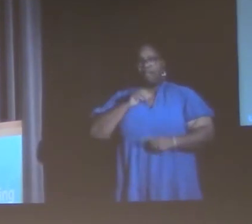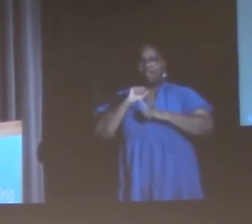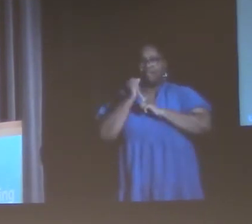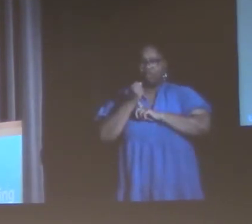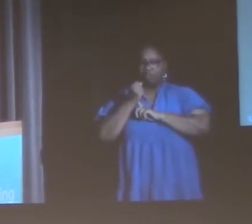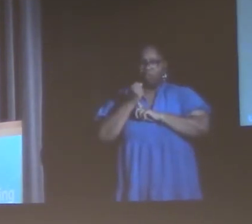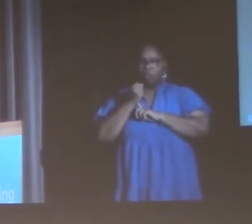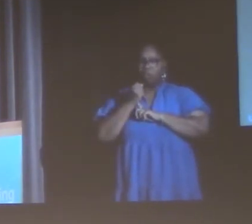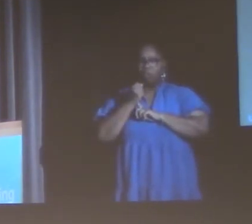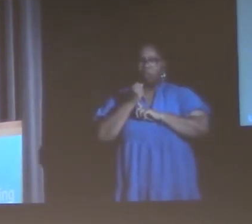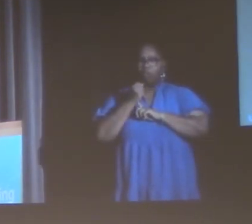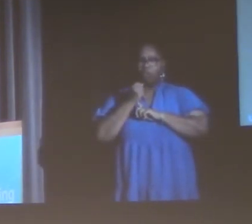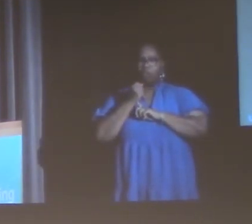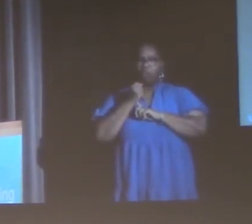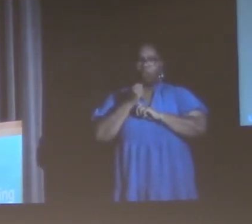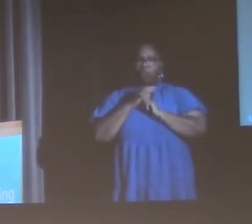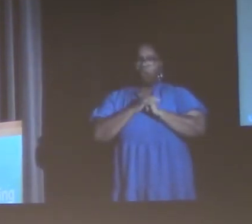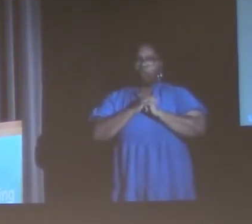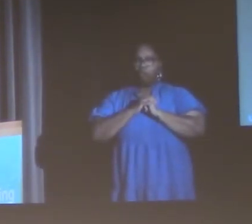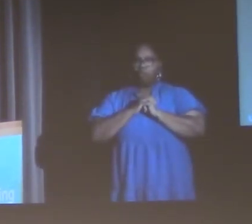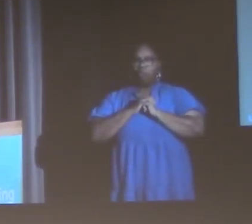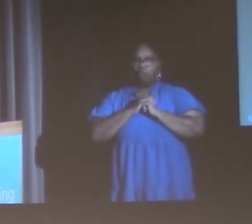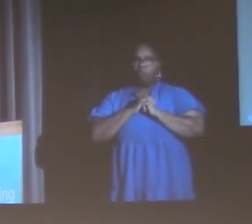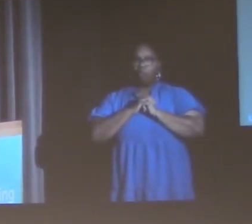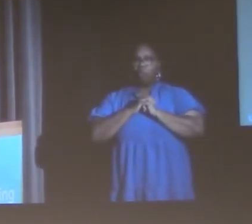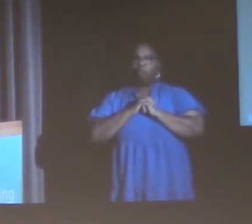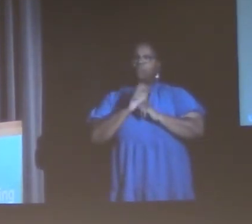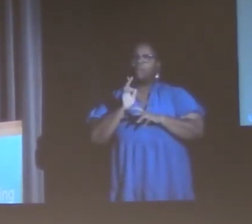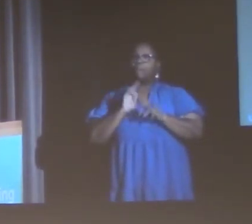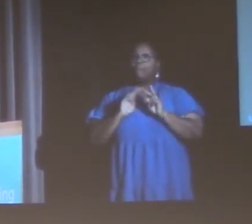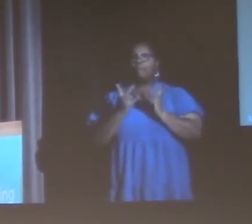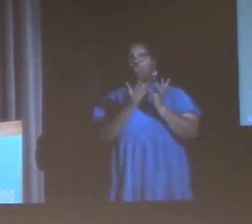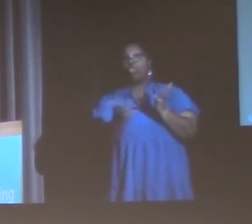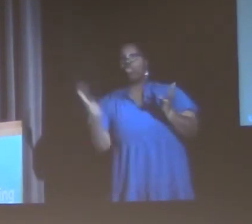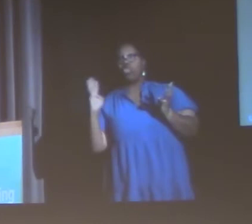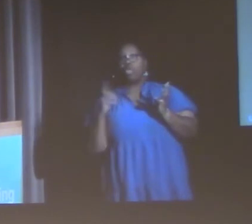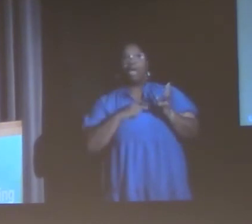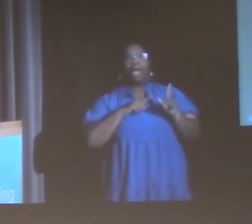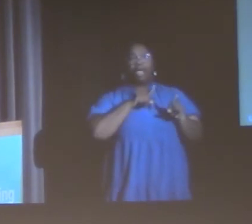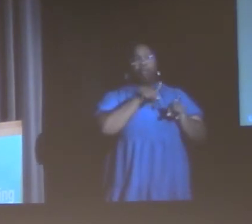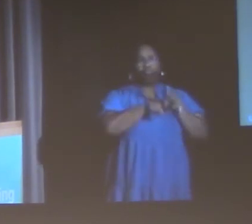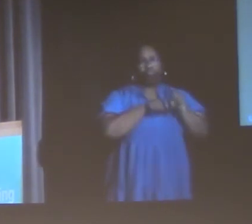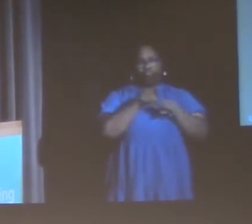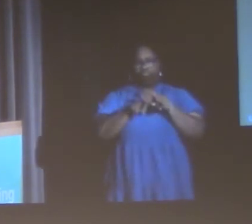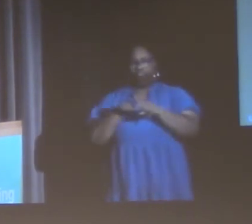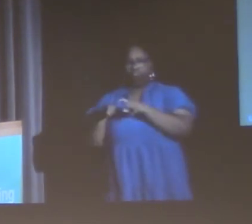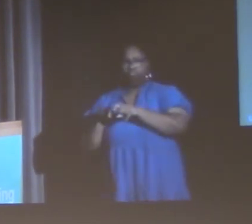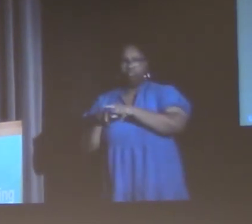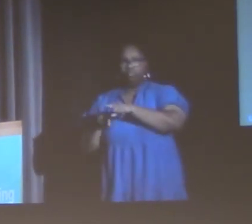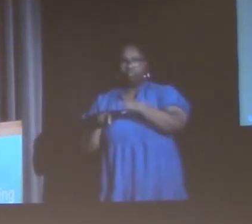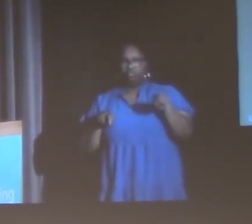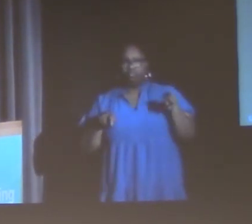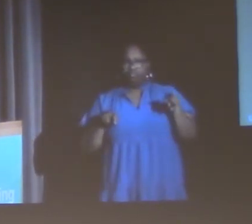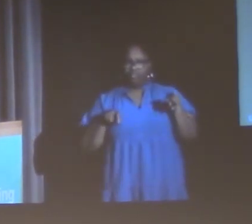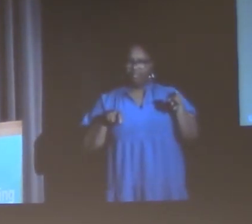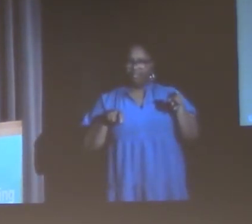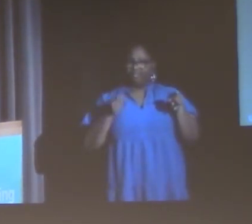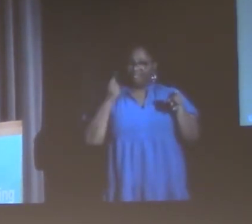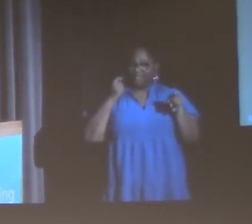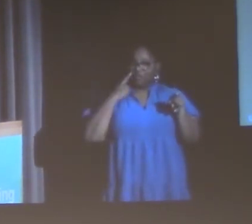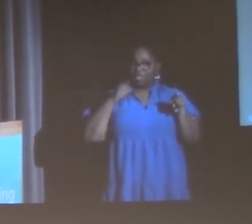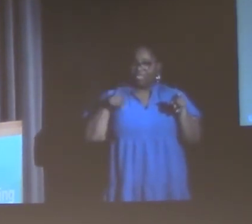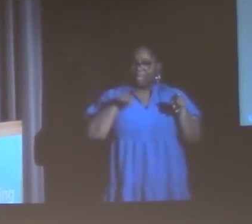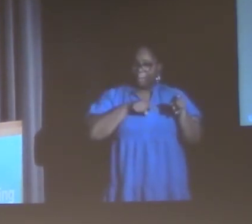it's the people that I interviewed. They are, for them, because they